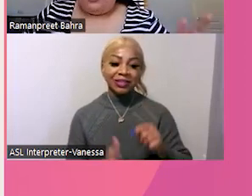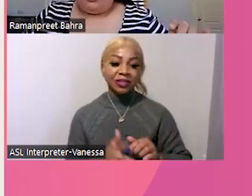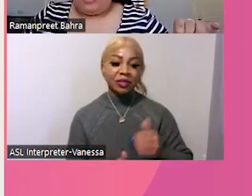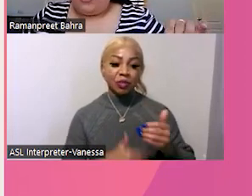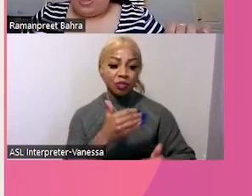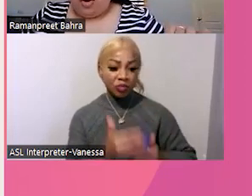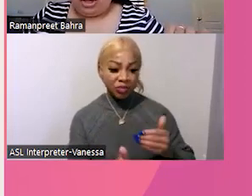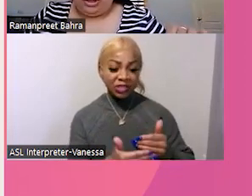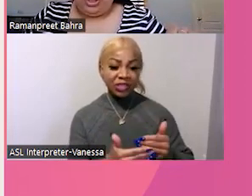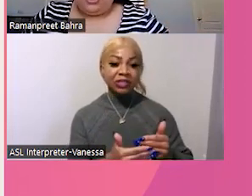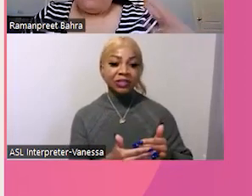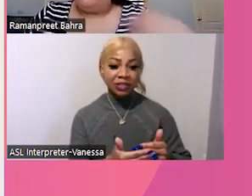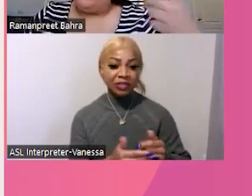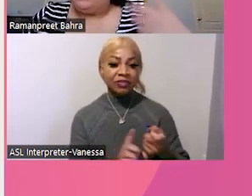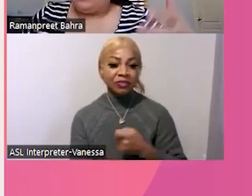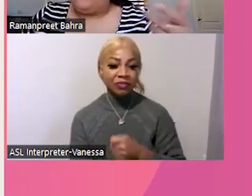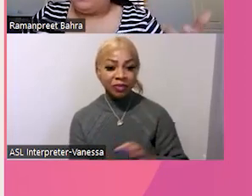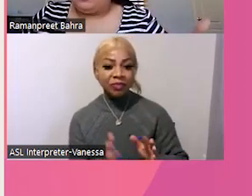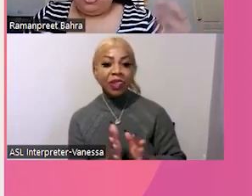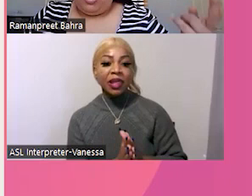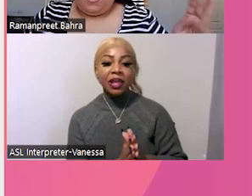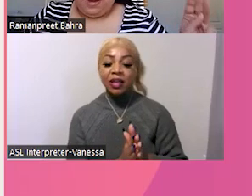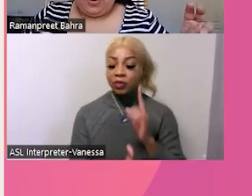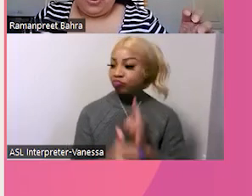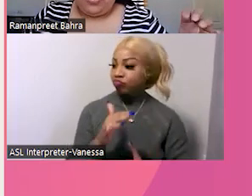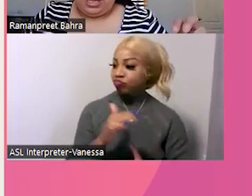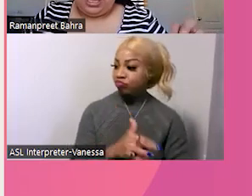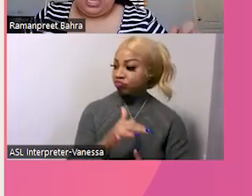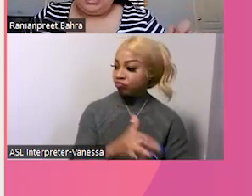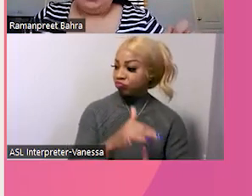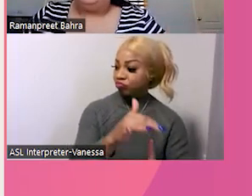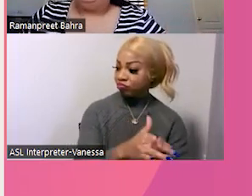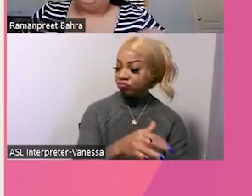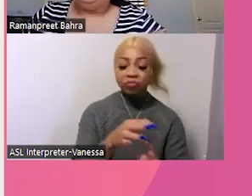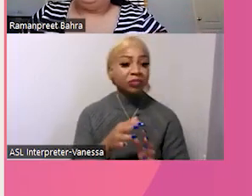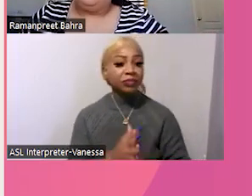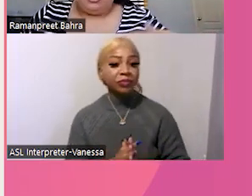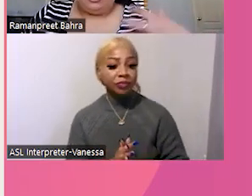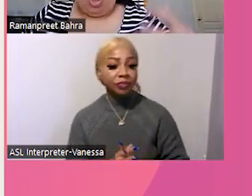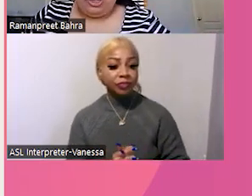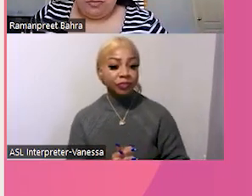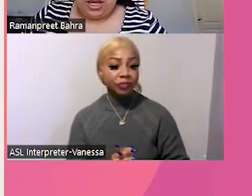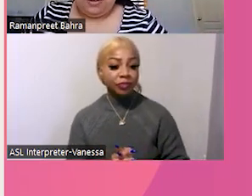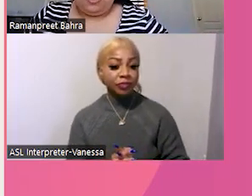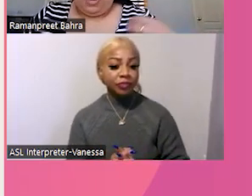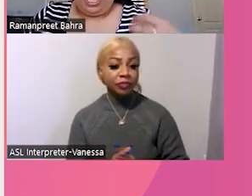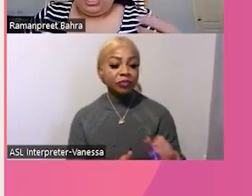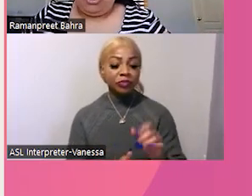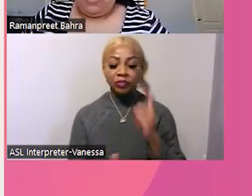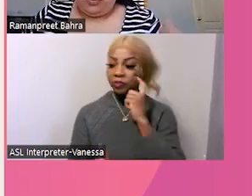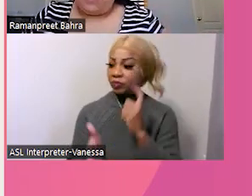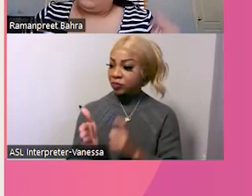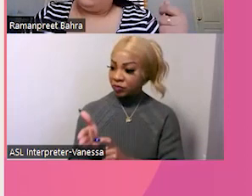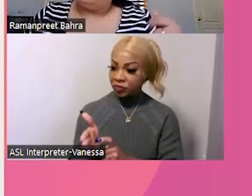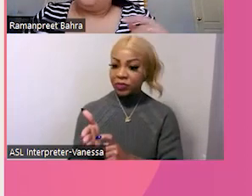the individual deficit model that we've seen surface in these three examples of Sally. And instead is an acknowledgement, it's a